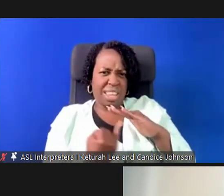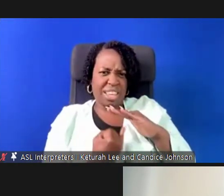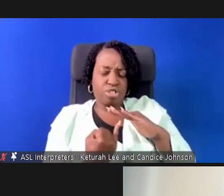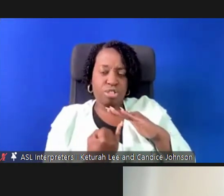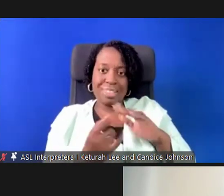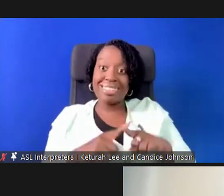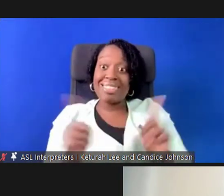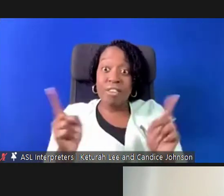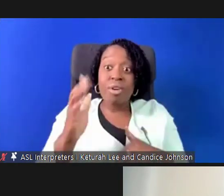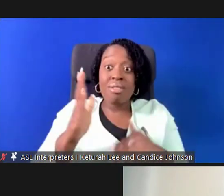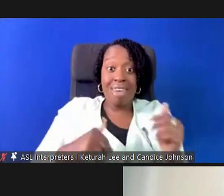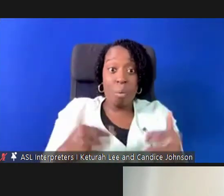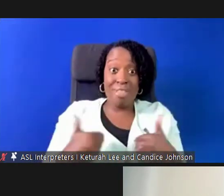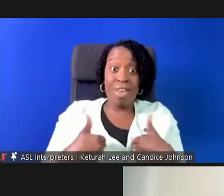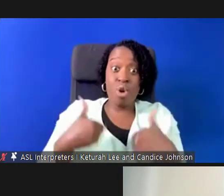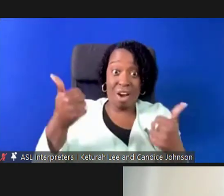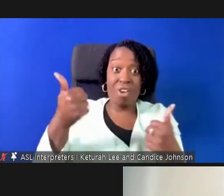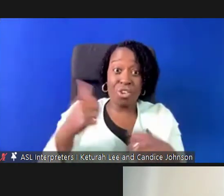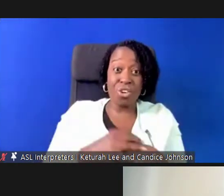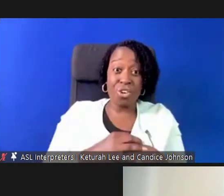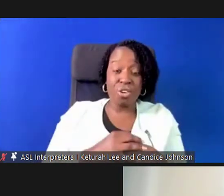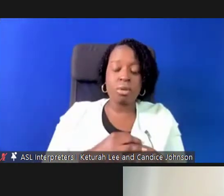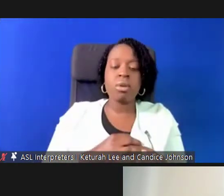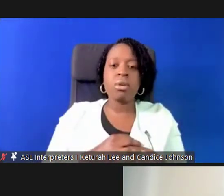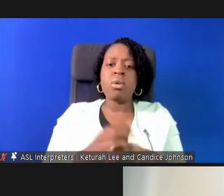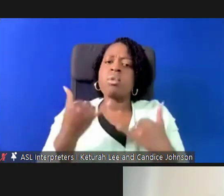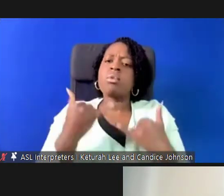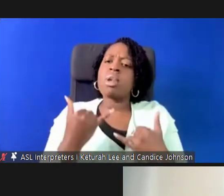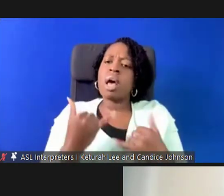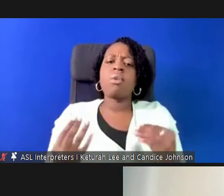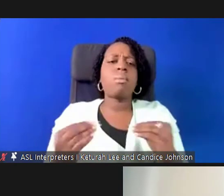be doing a little bit more work here on